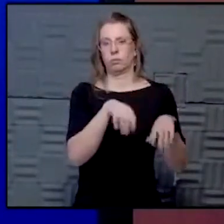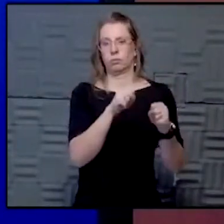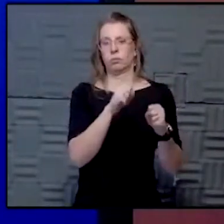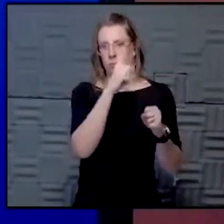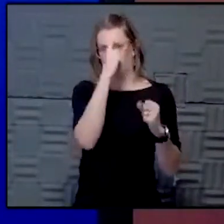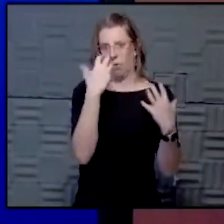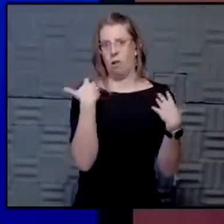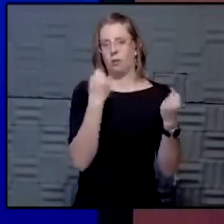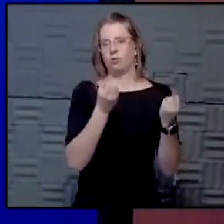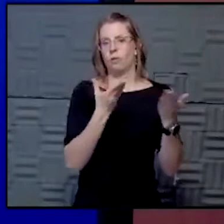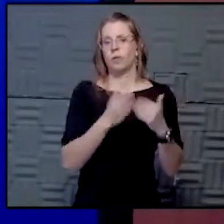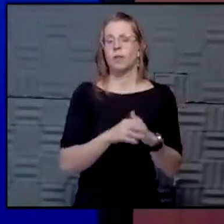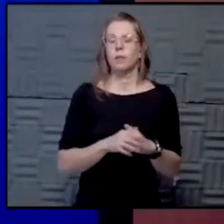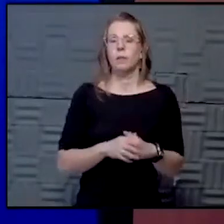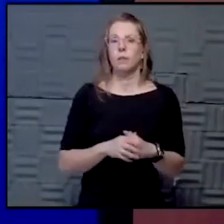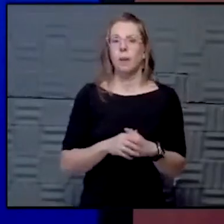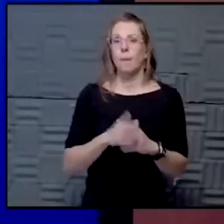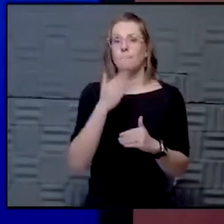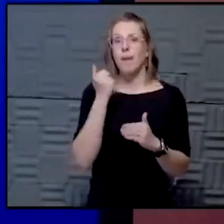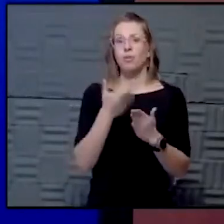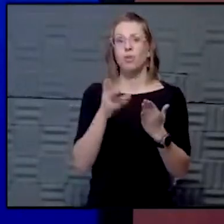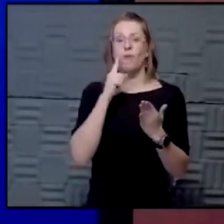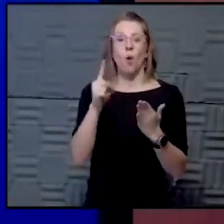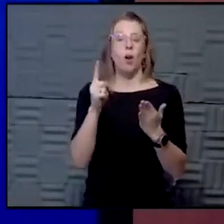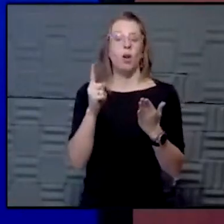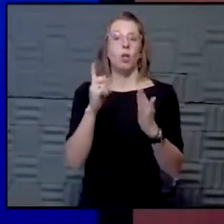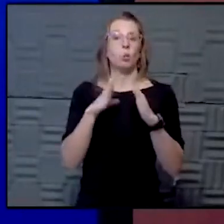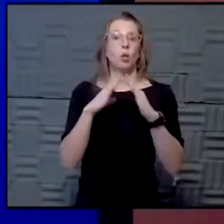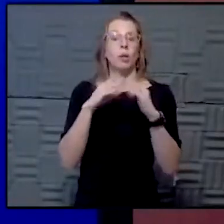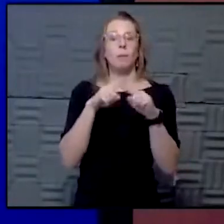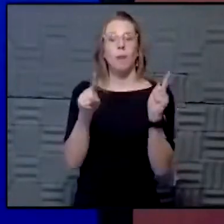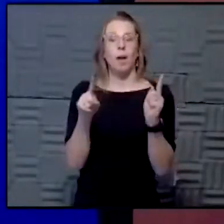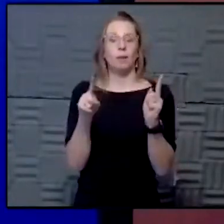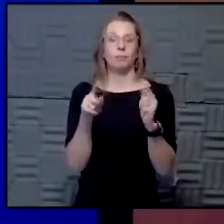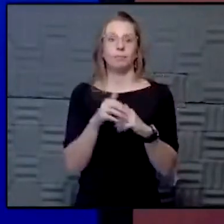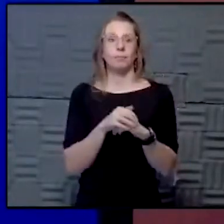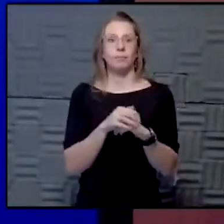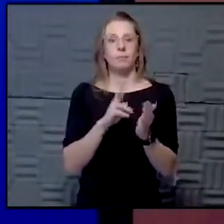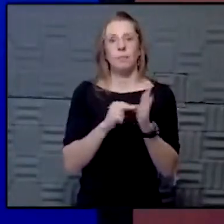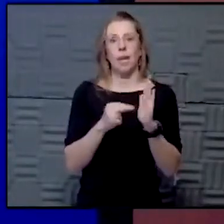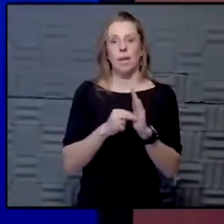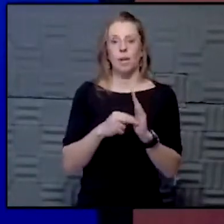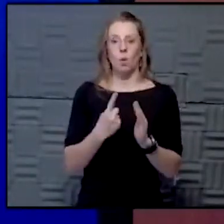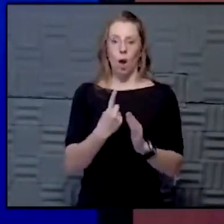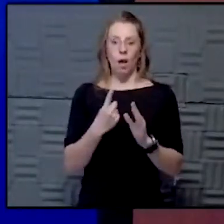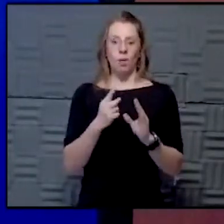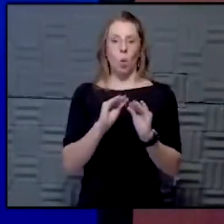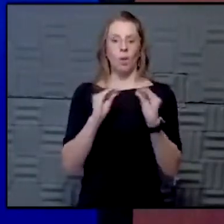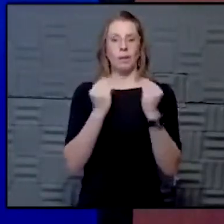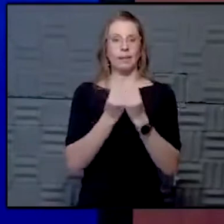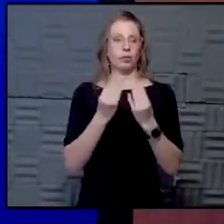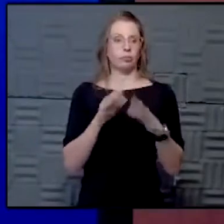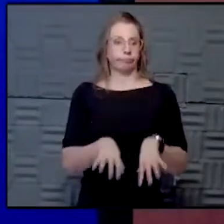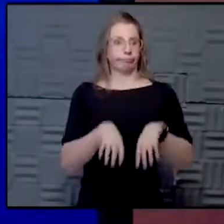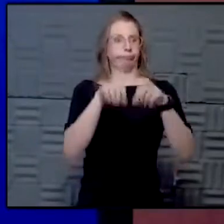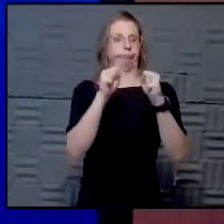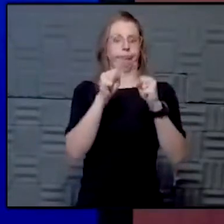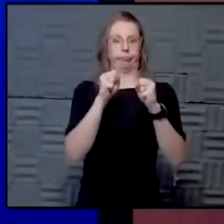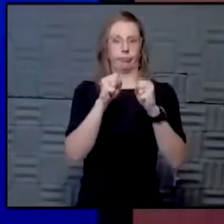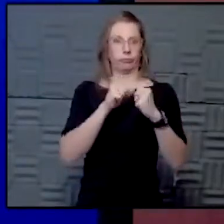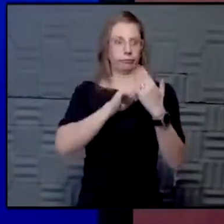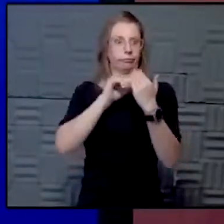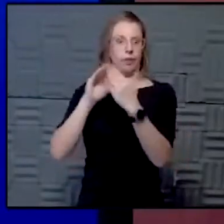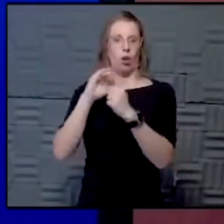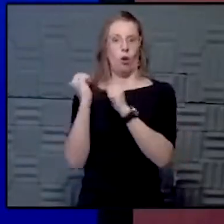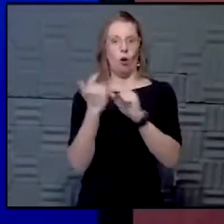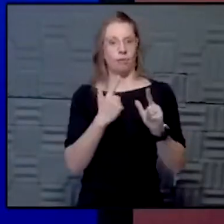services for the community. But we also know that's not something that any one of our organizations can do on our own. And so a lot of advocacy as well, I